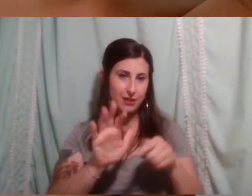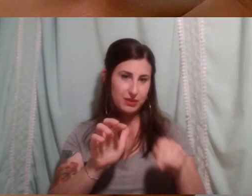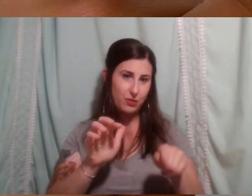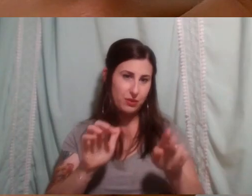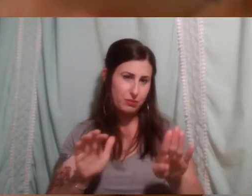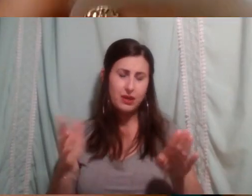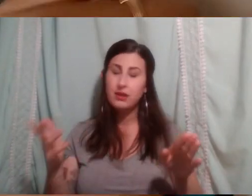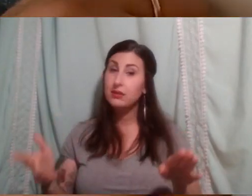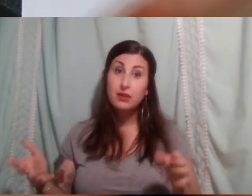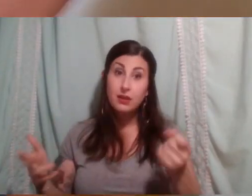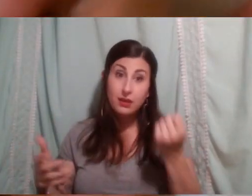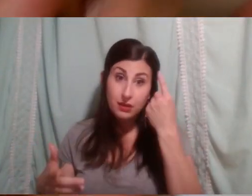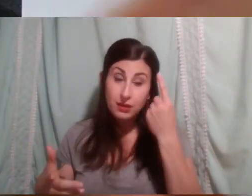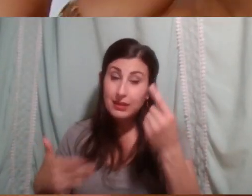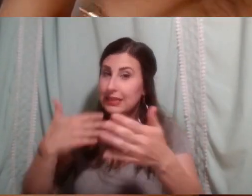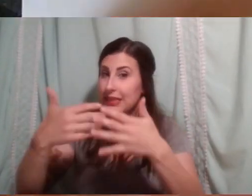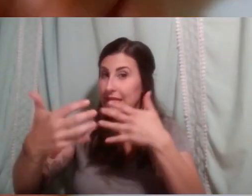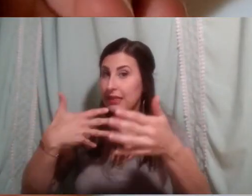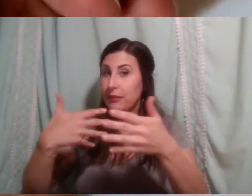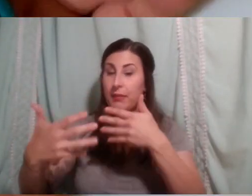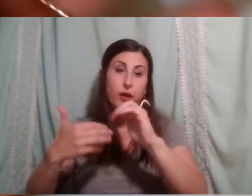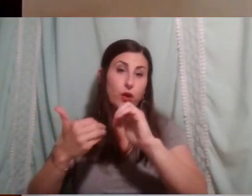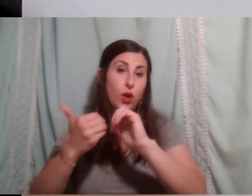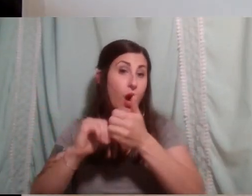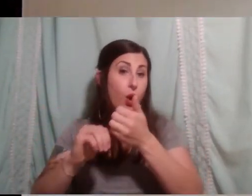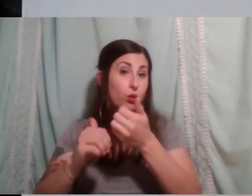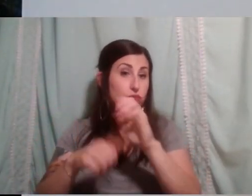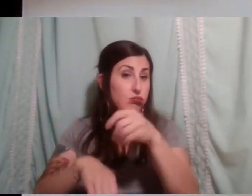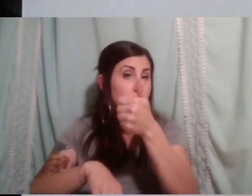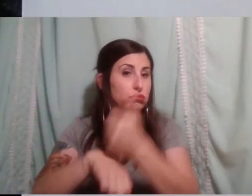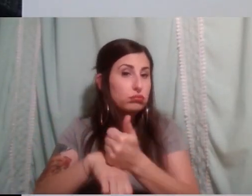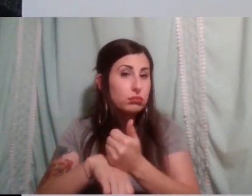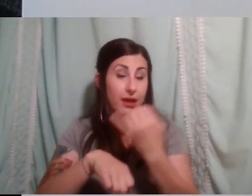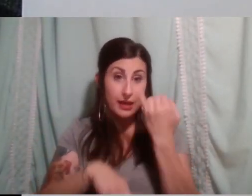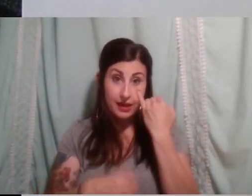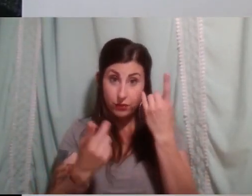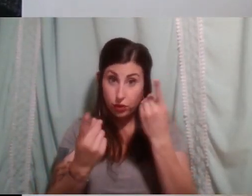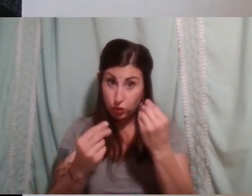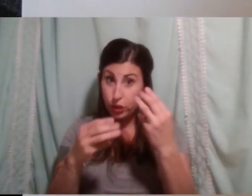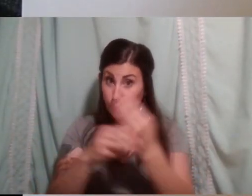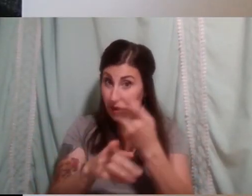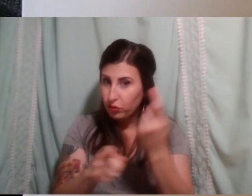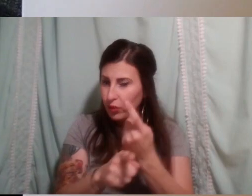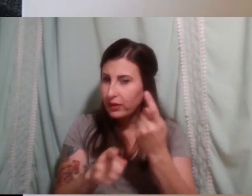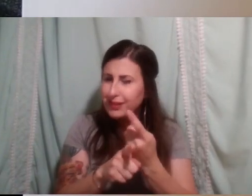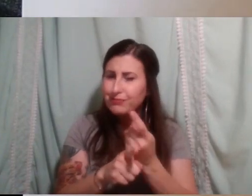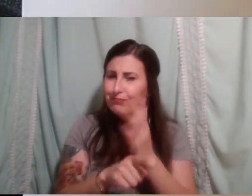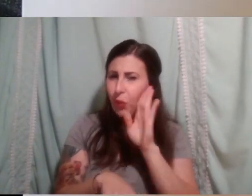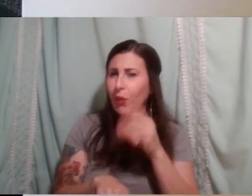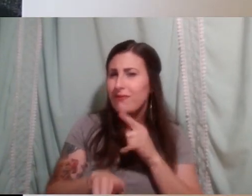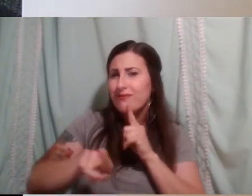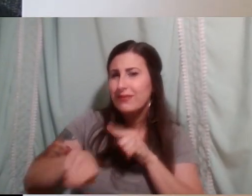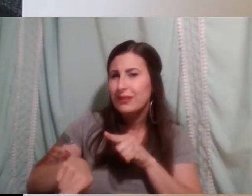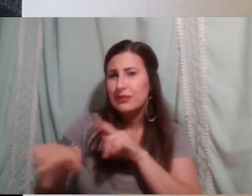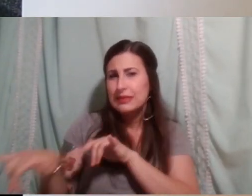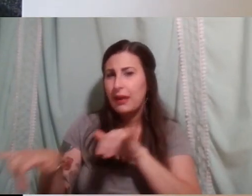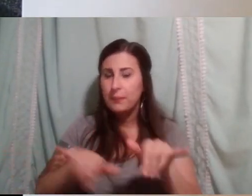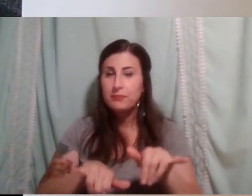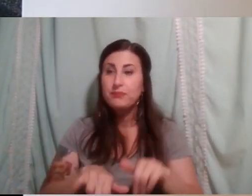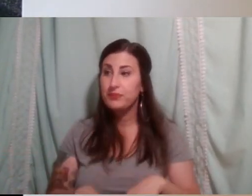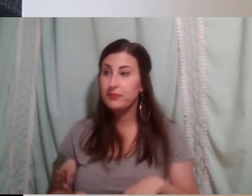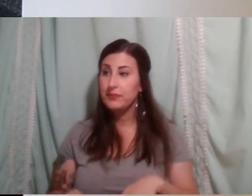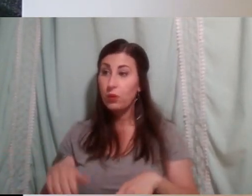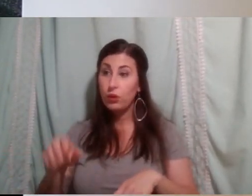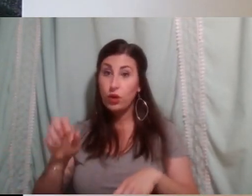one B. Again, it doesn't matter which way you did it. If you're doing the math correct, you'll get the same answer. So I'm going to have 2